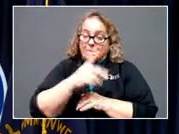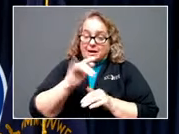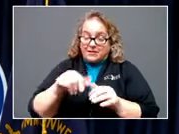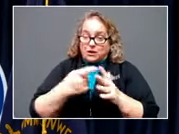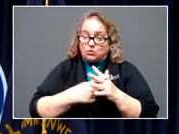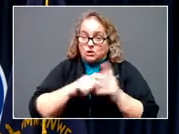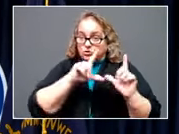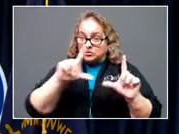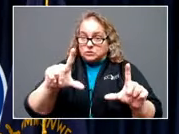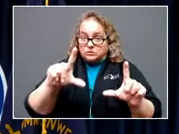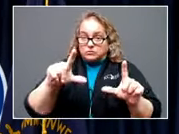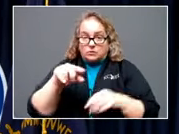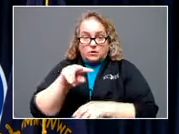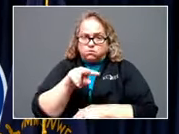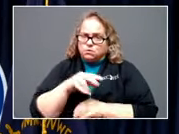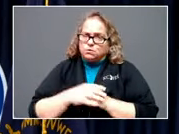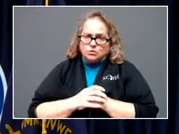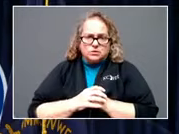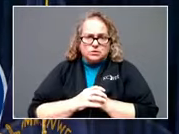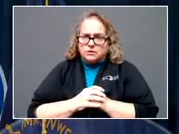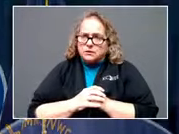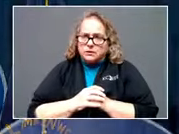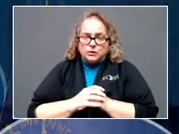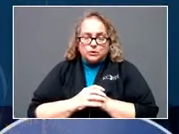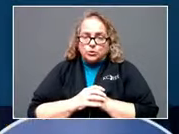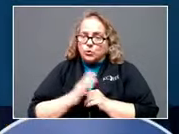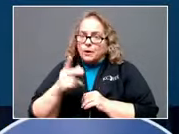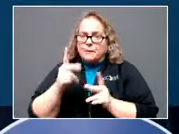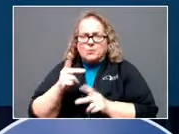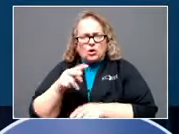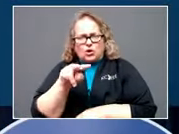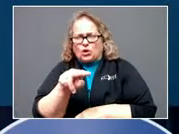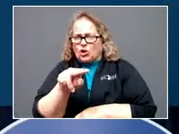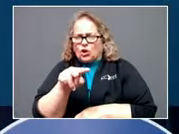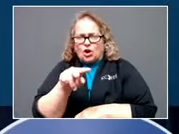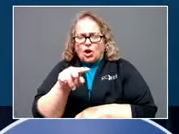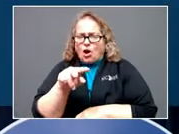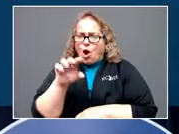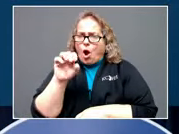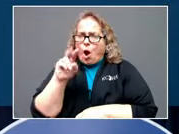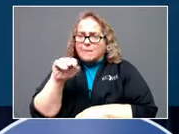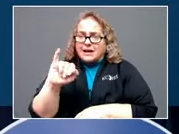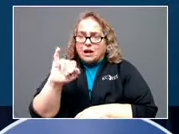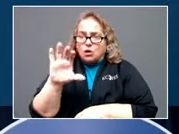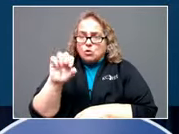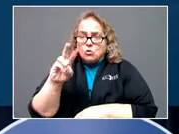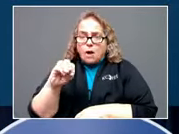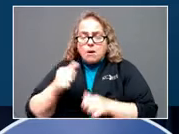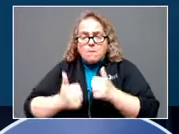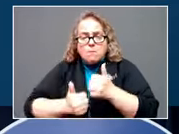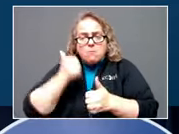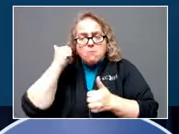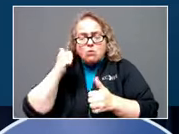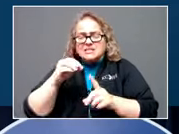folks, look at this. Omicron is one of the most infectious, aggressively spreading